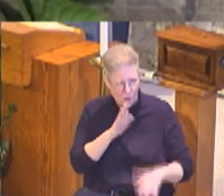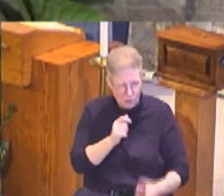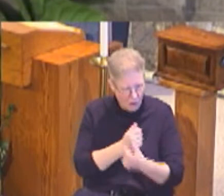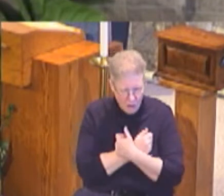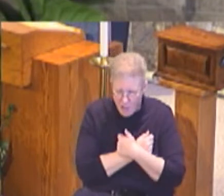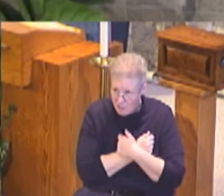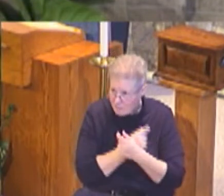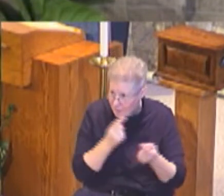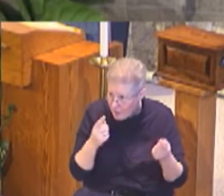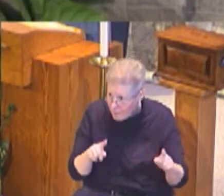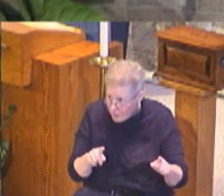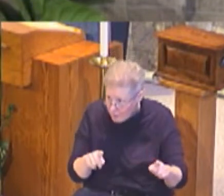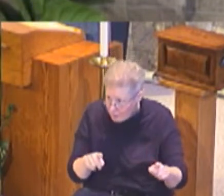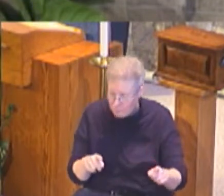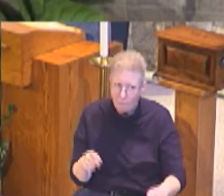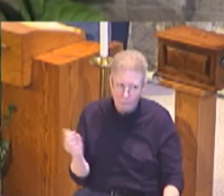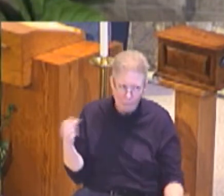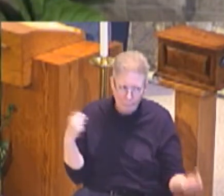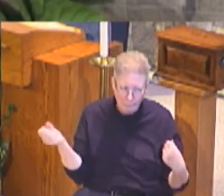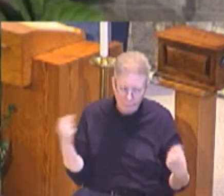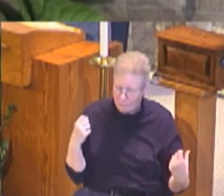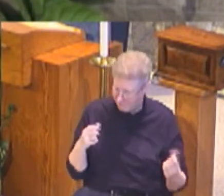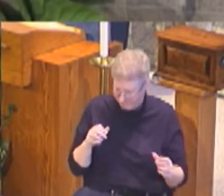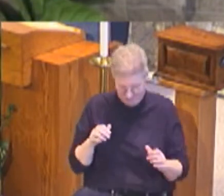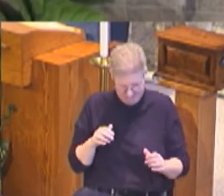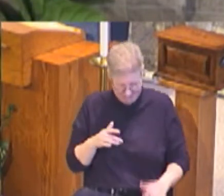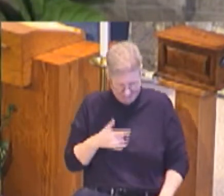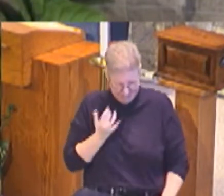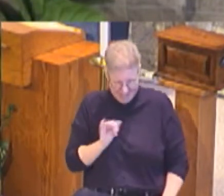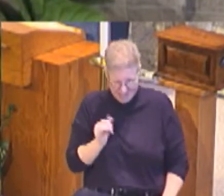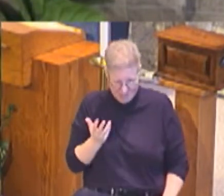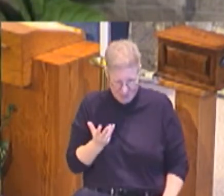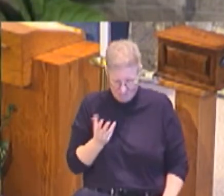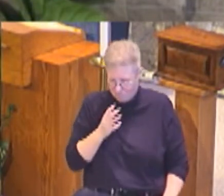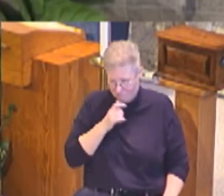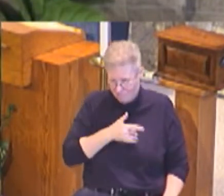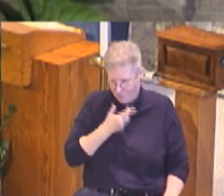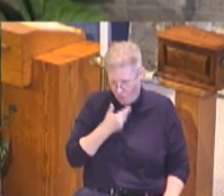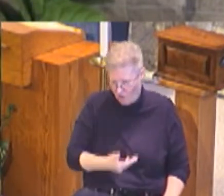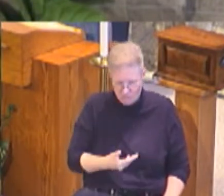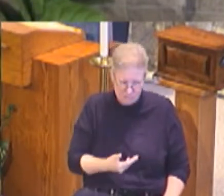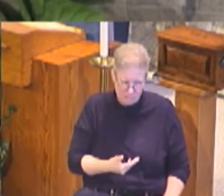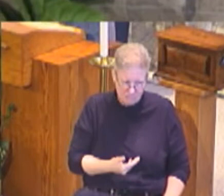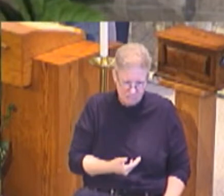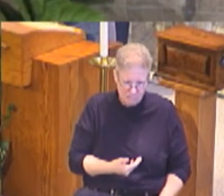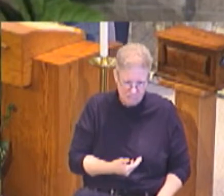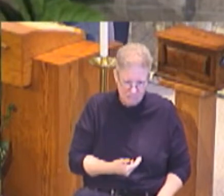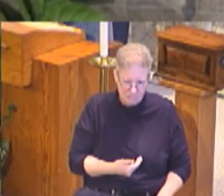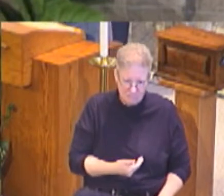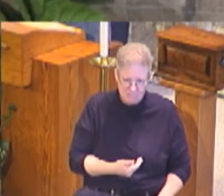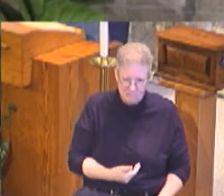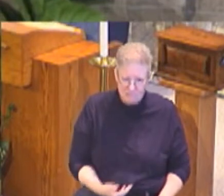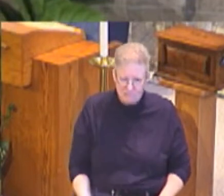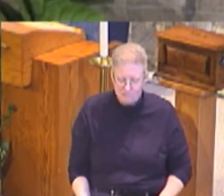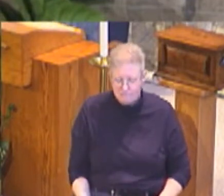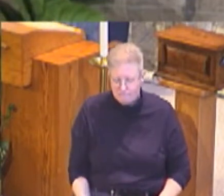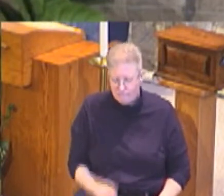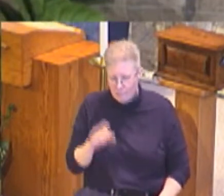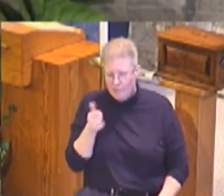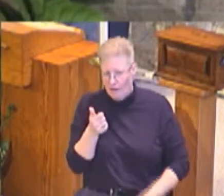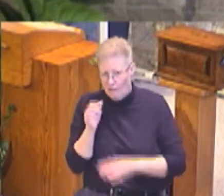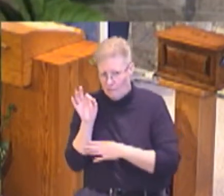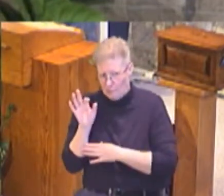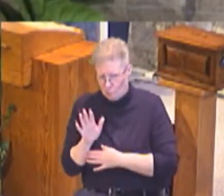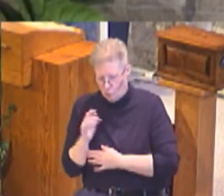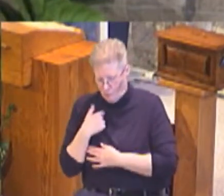Anybody? How'd that feel? Not very good, does it? A certain other minister that I was reading about